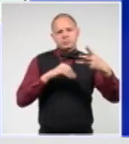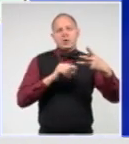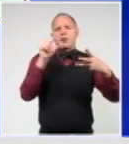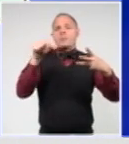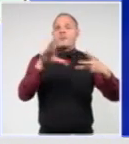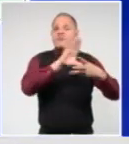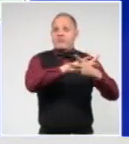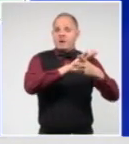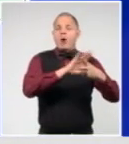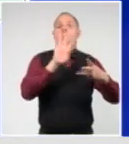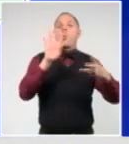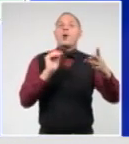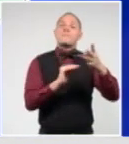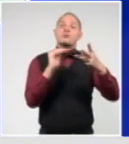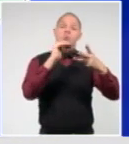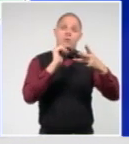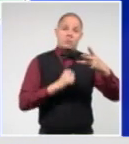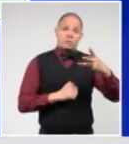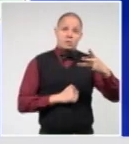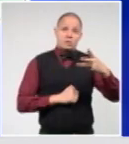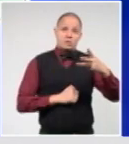Russia comes in 4th place with